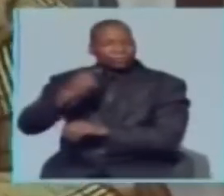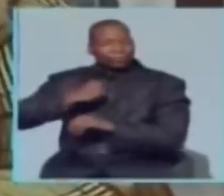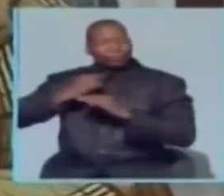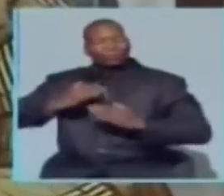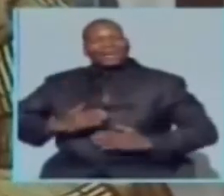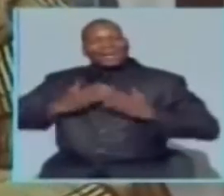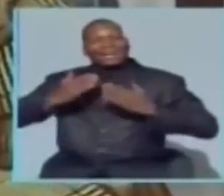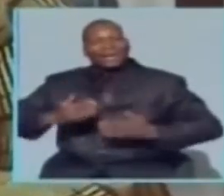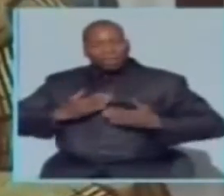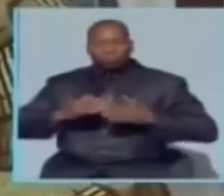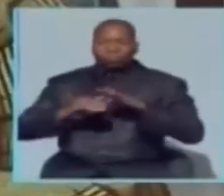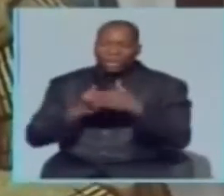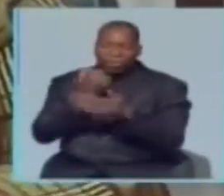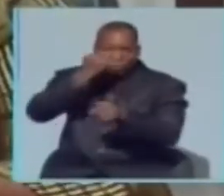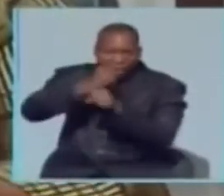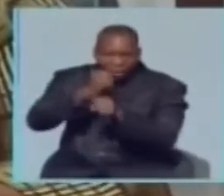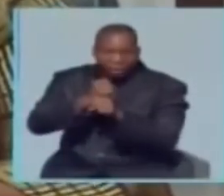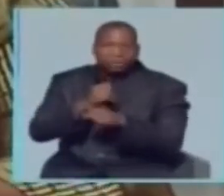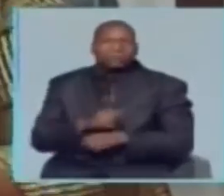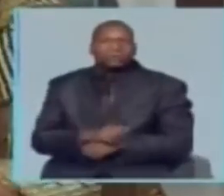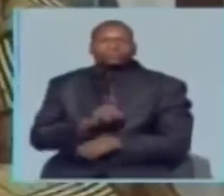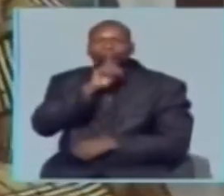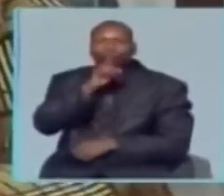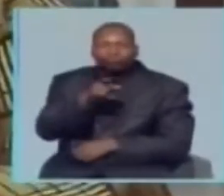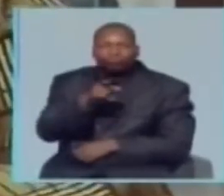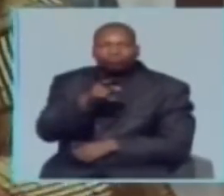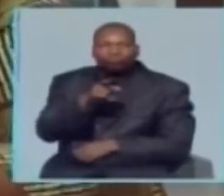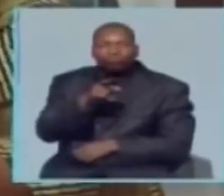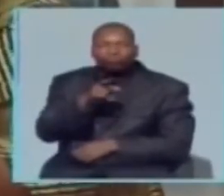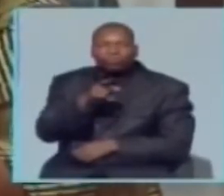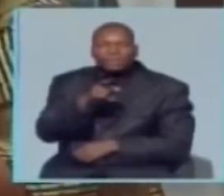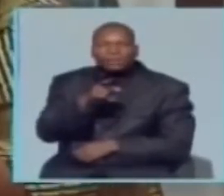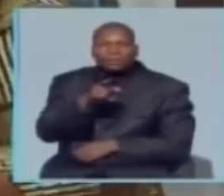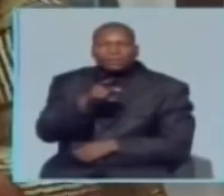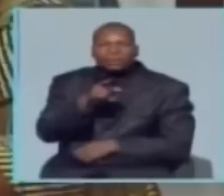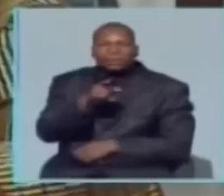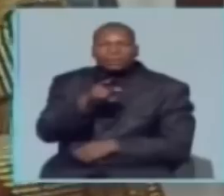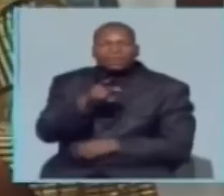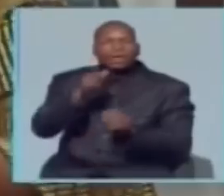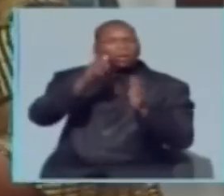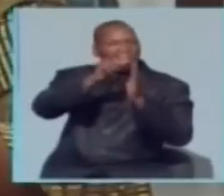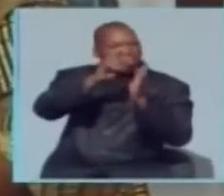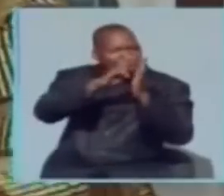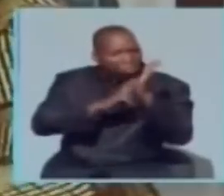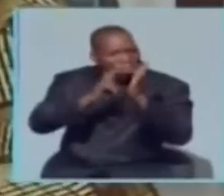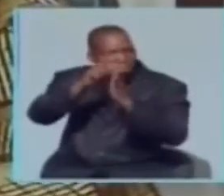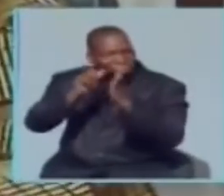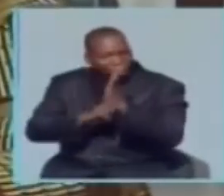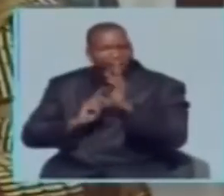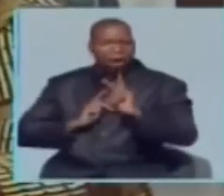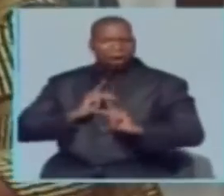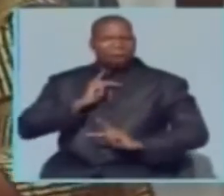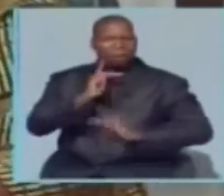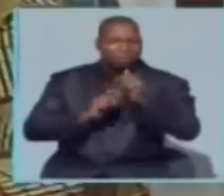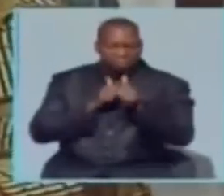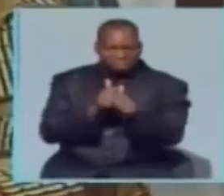we have worked and to ensure that these processes, the rules, the laws, whatever, are followed, but